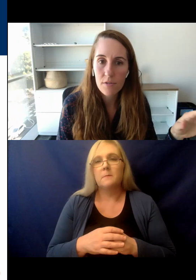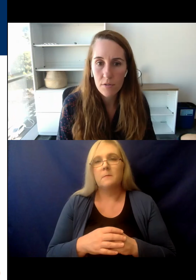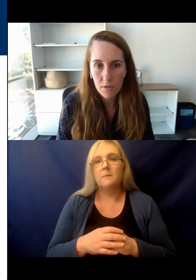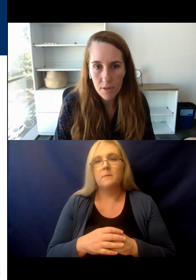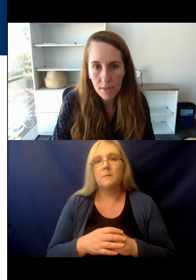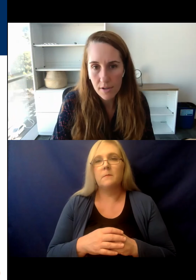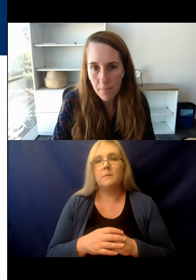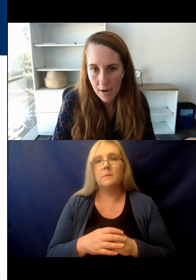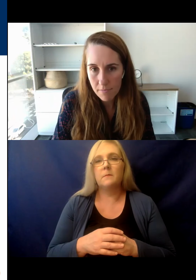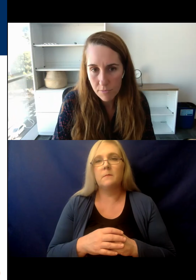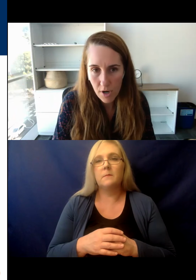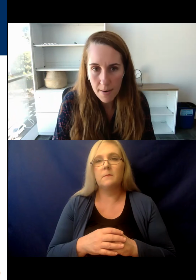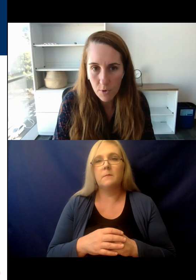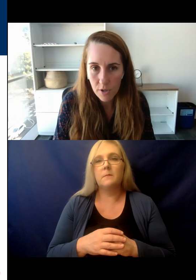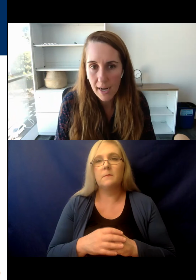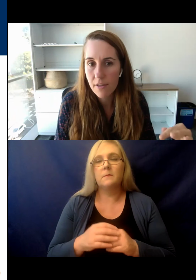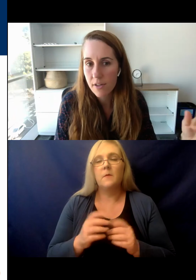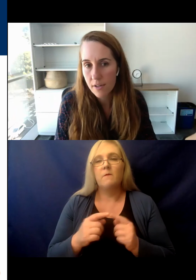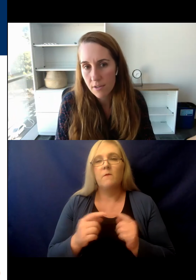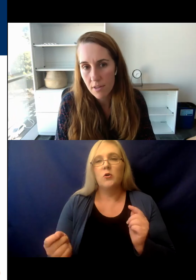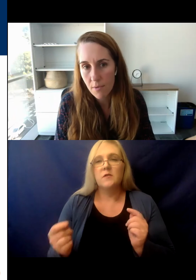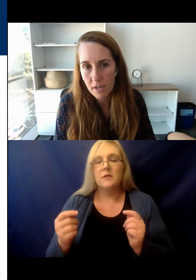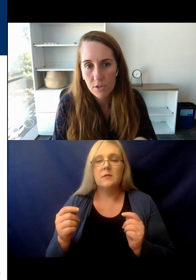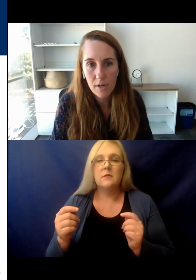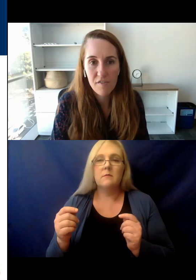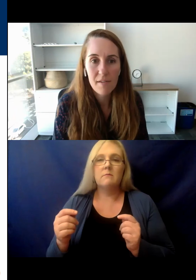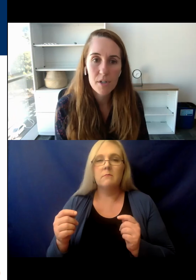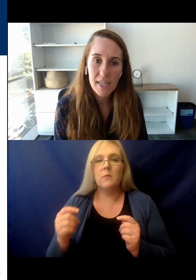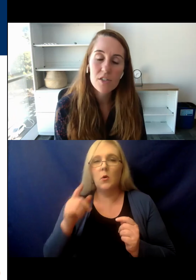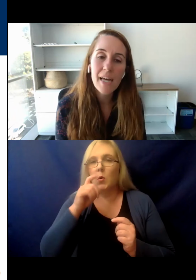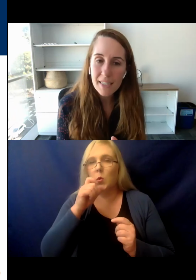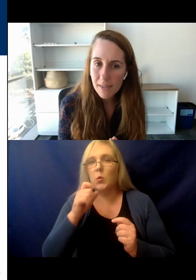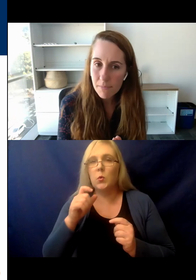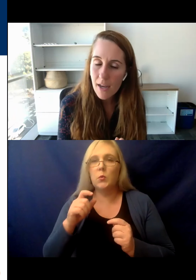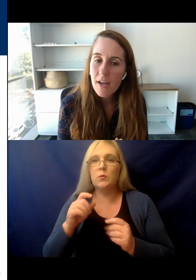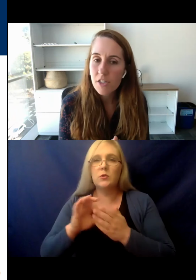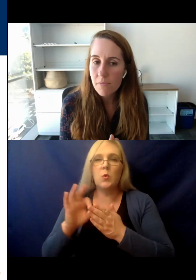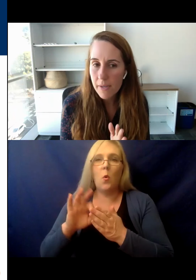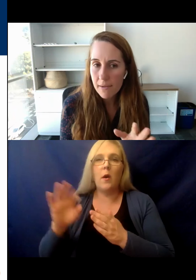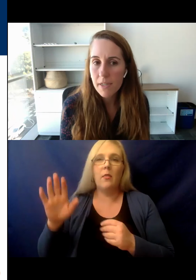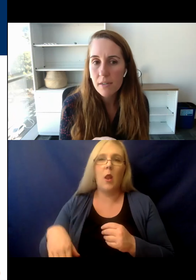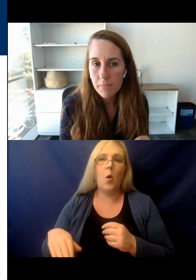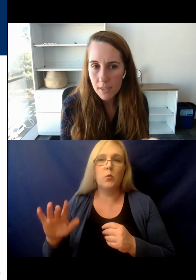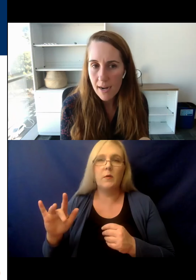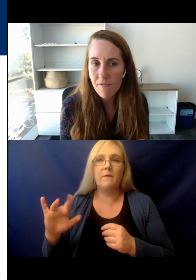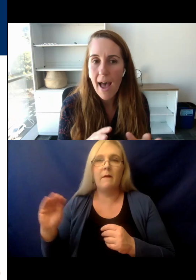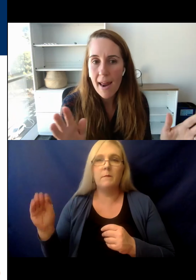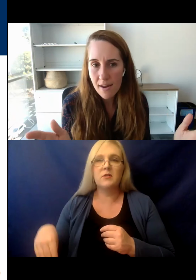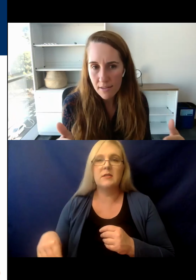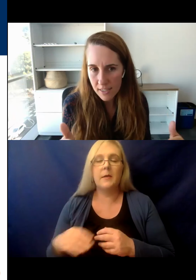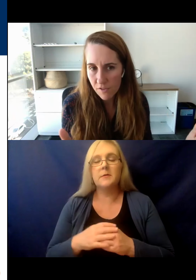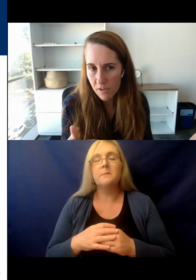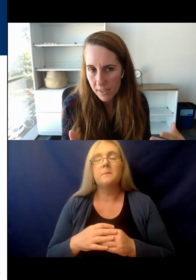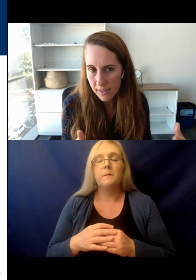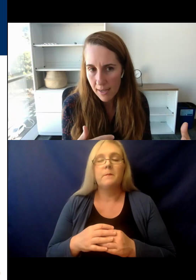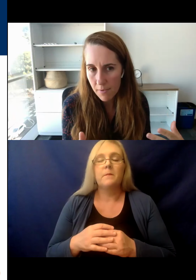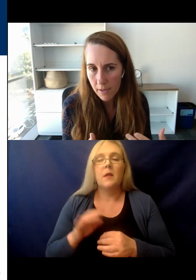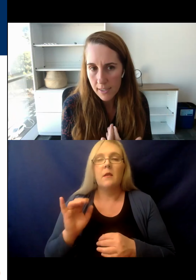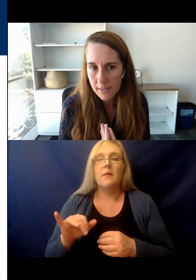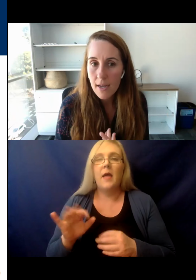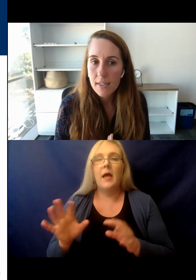the bottom quartile, the lower 25%. So that seems to be built kind of adding these different